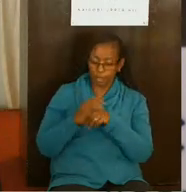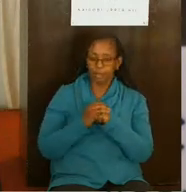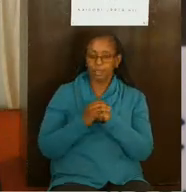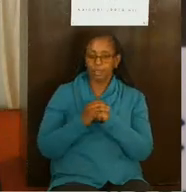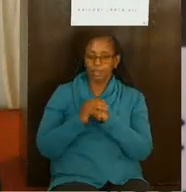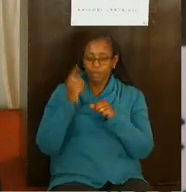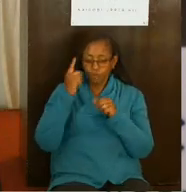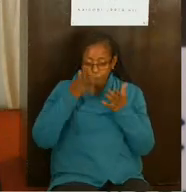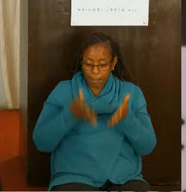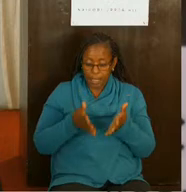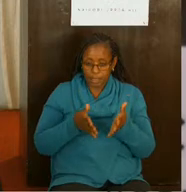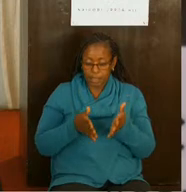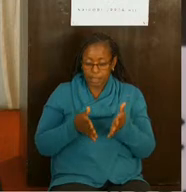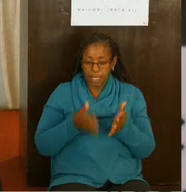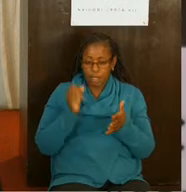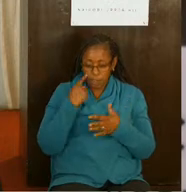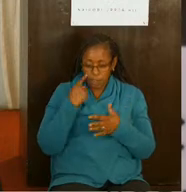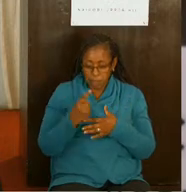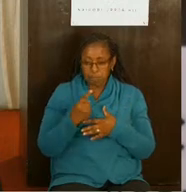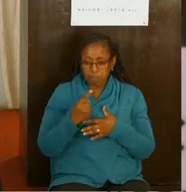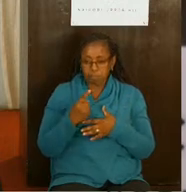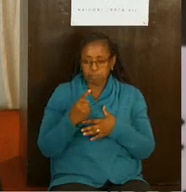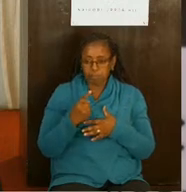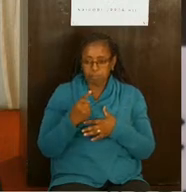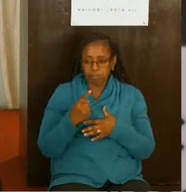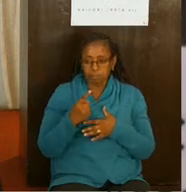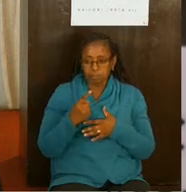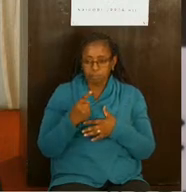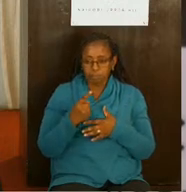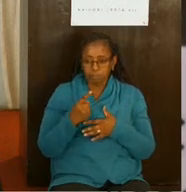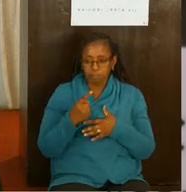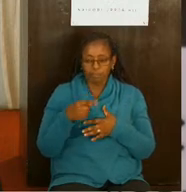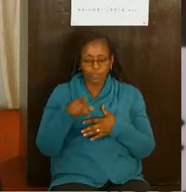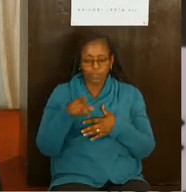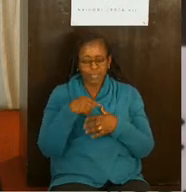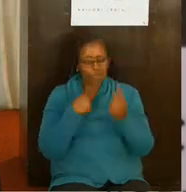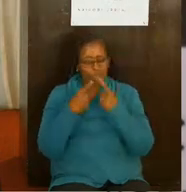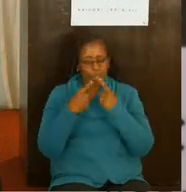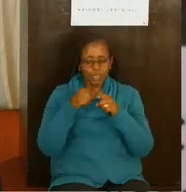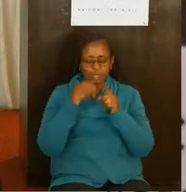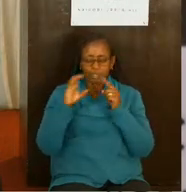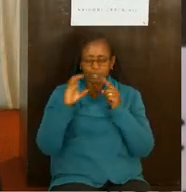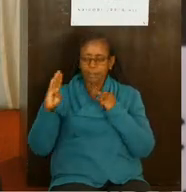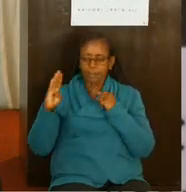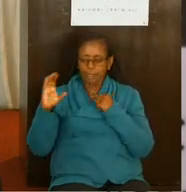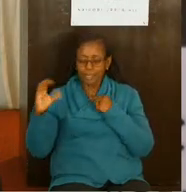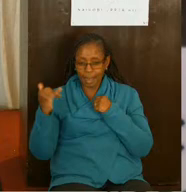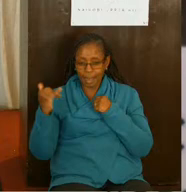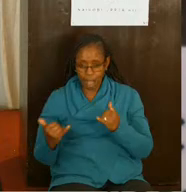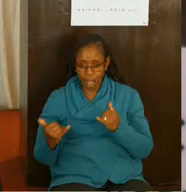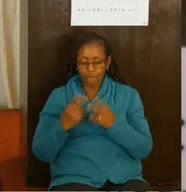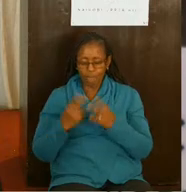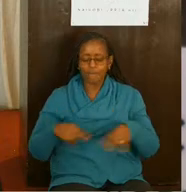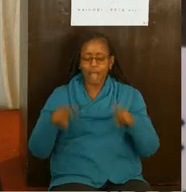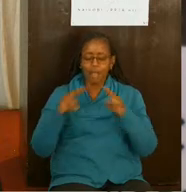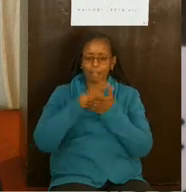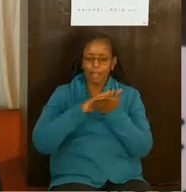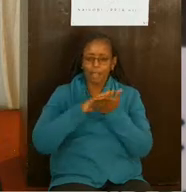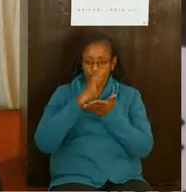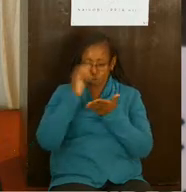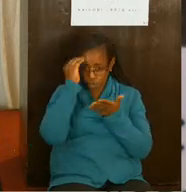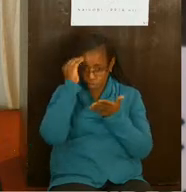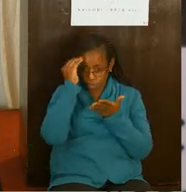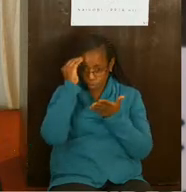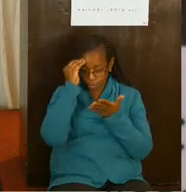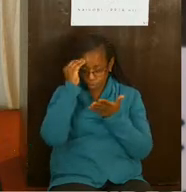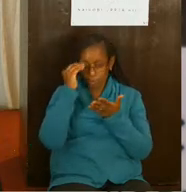present if we look at what is this we're talking about CBC now the value-based education anchored in